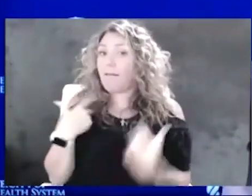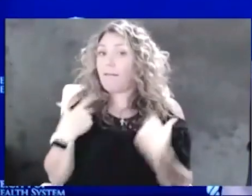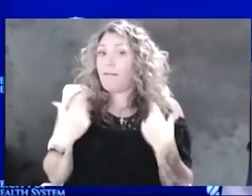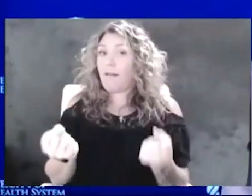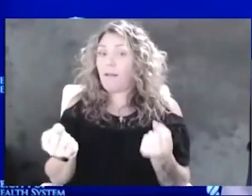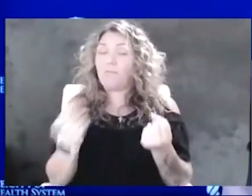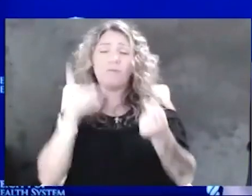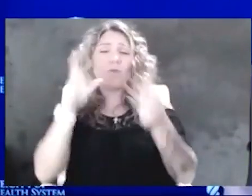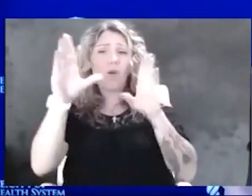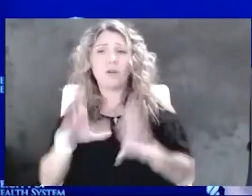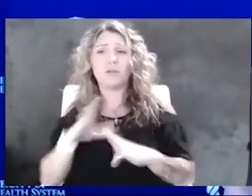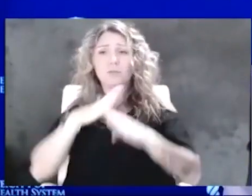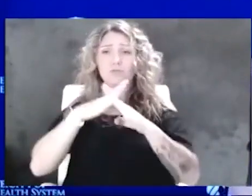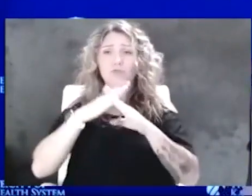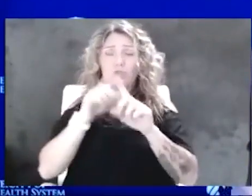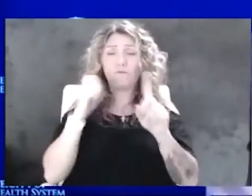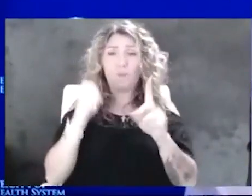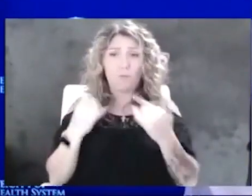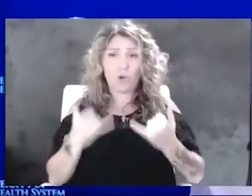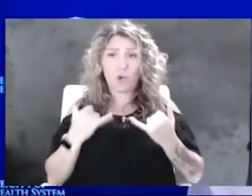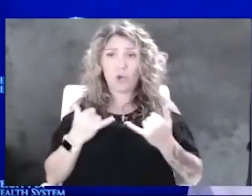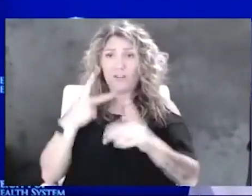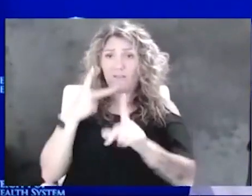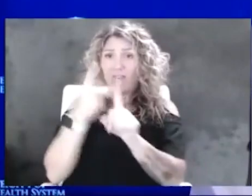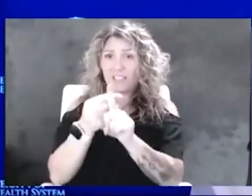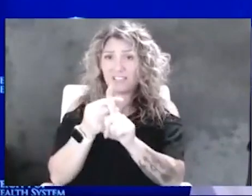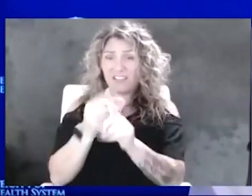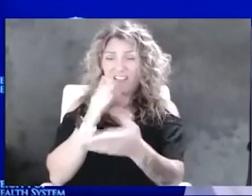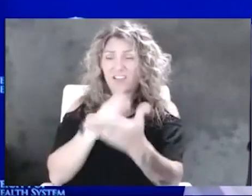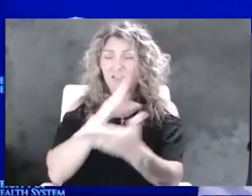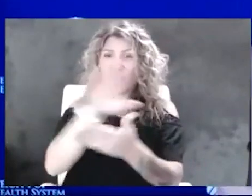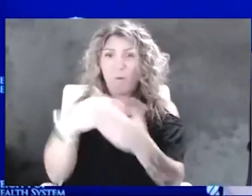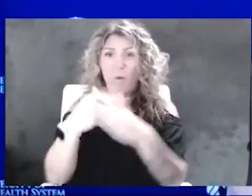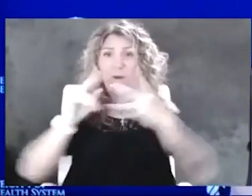from the current vaccines against all the variants